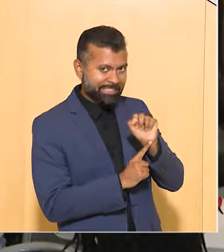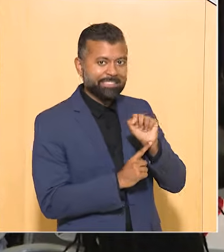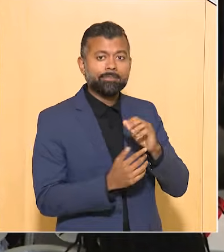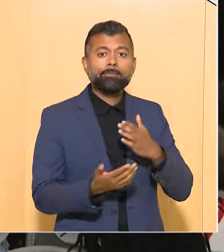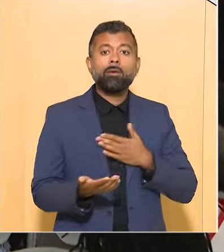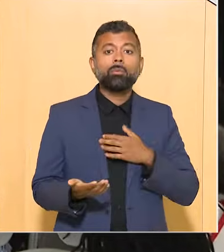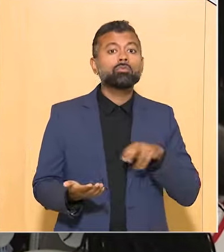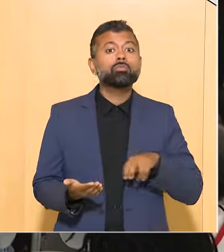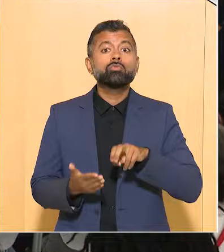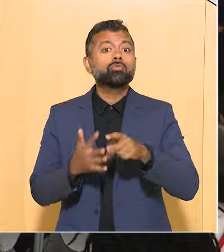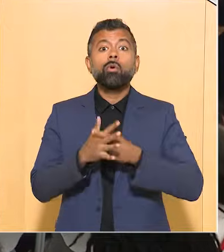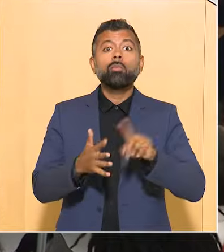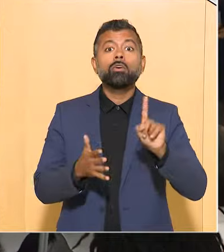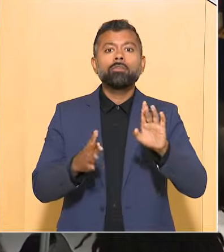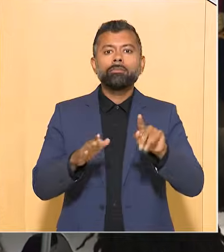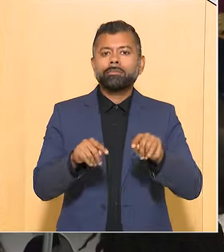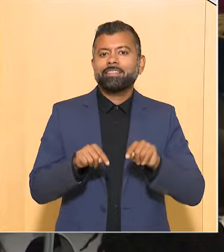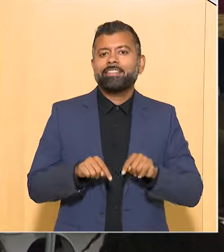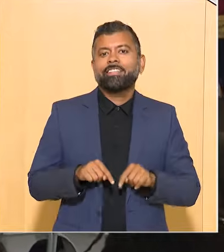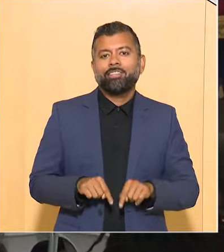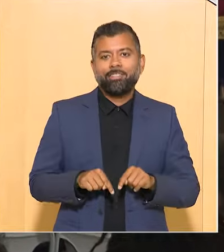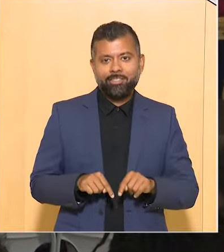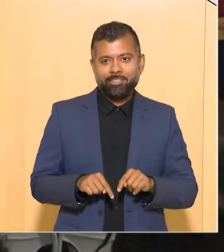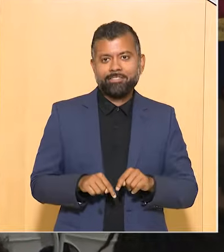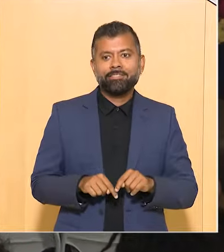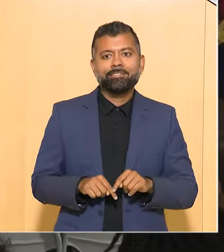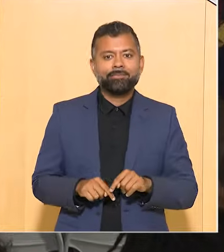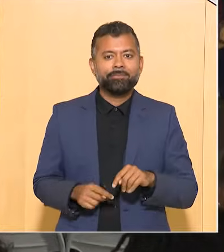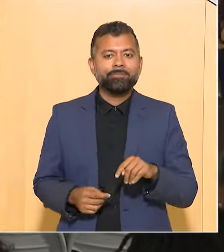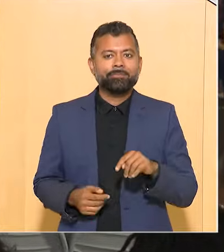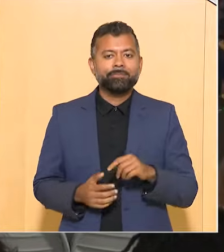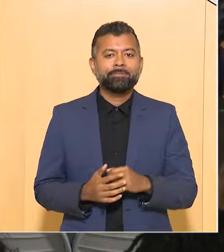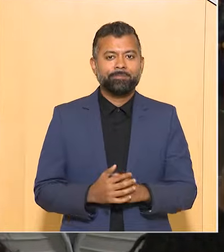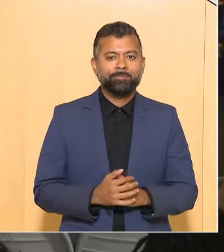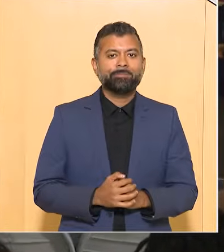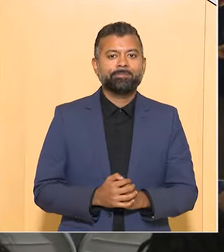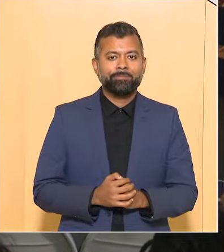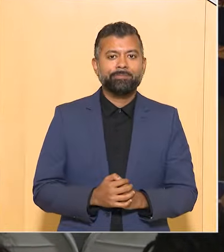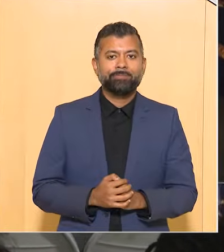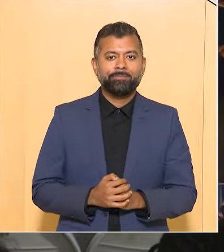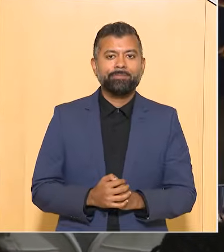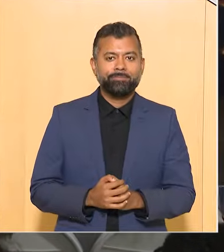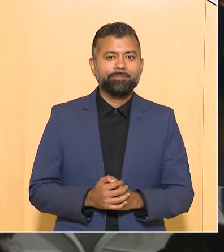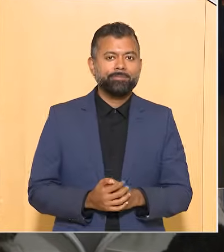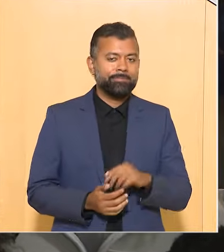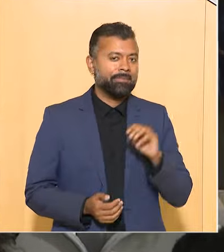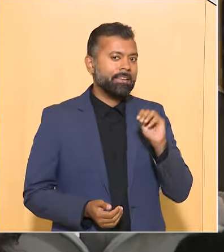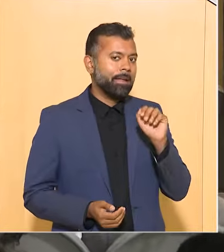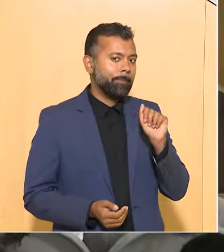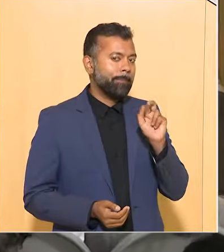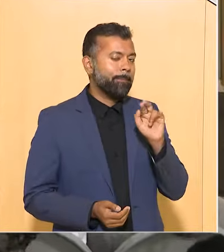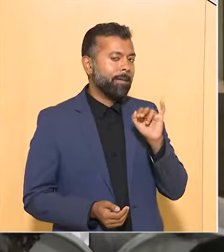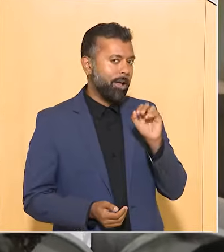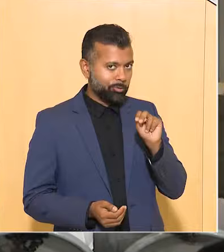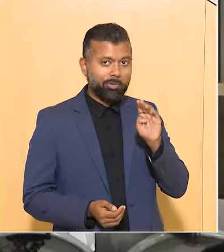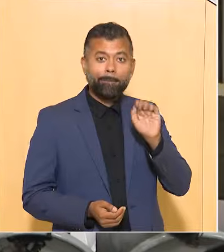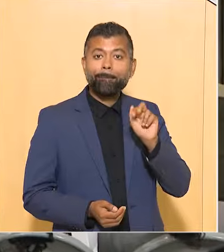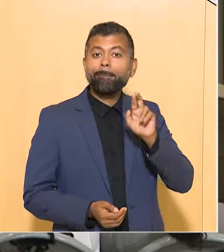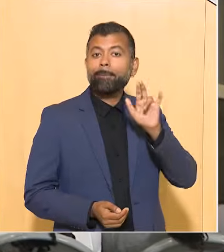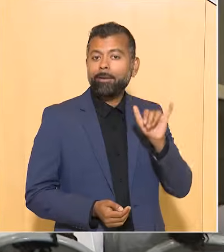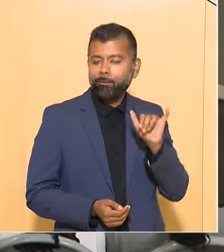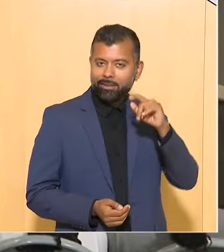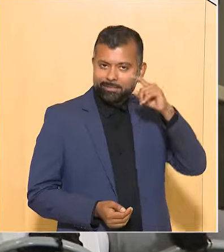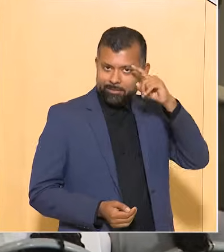summer of 2021. Since then, I've had the privilege of serving in various roles, from Ward 5 council